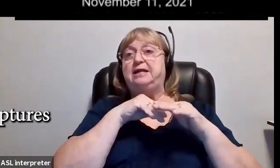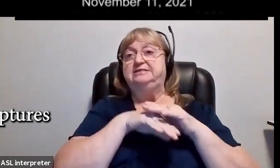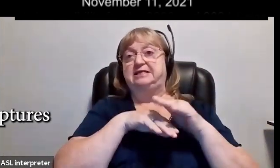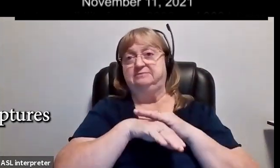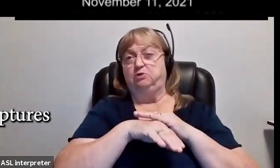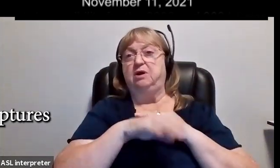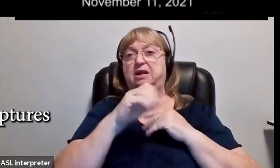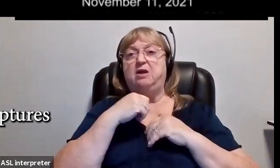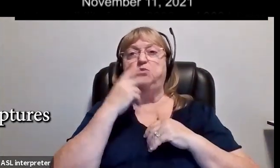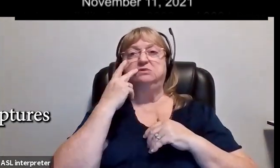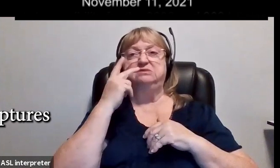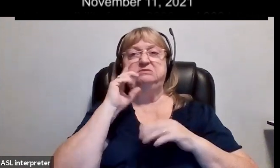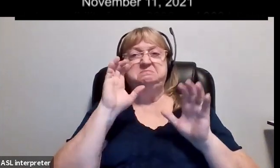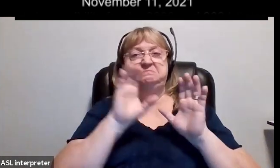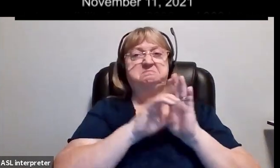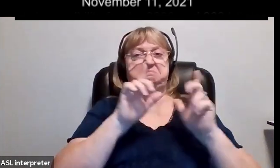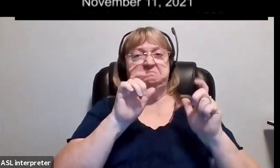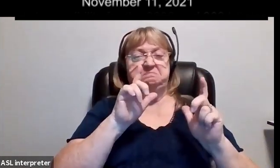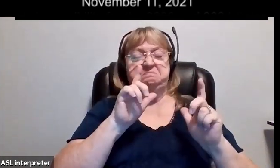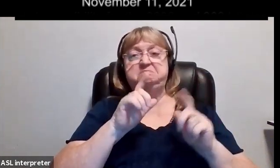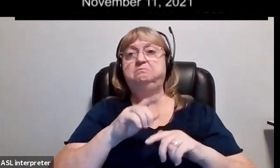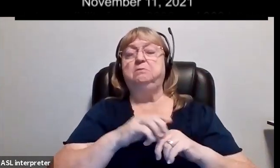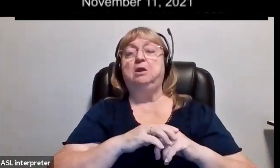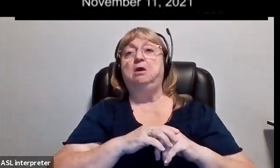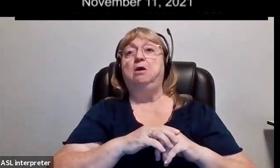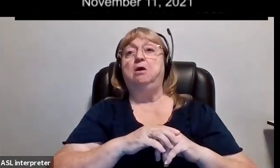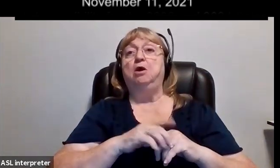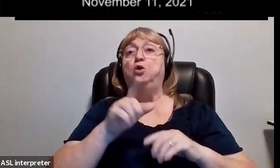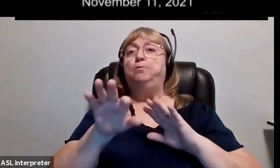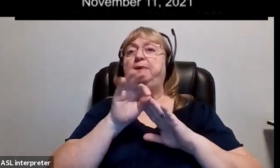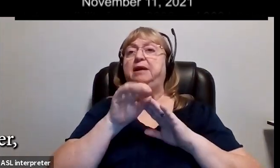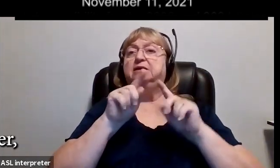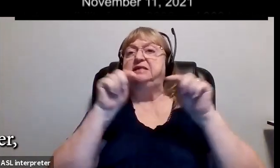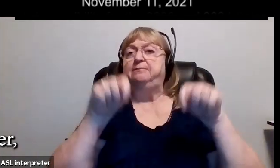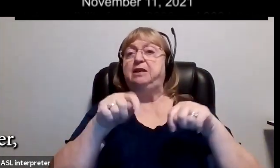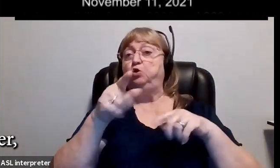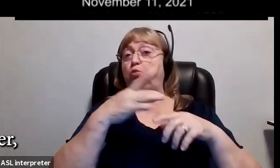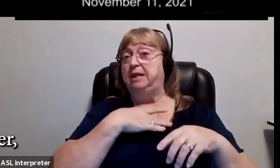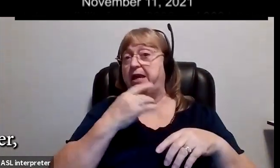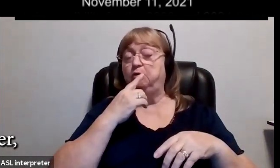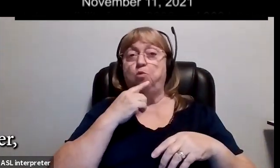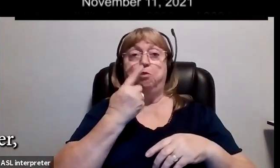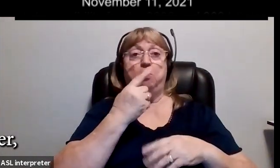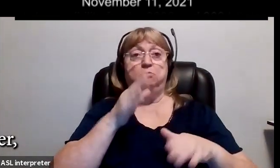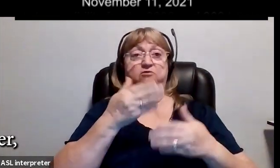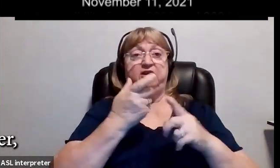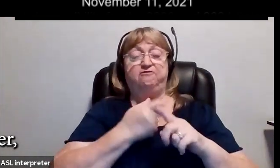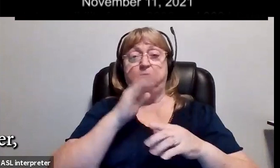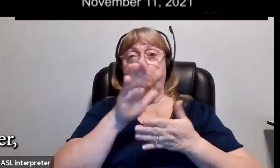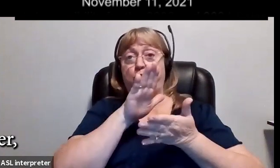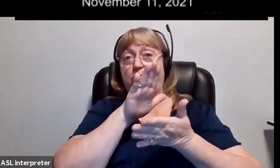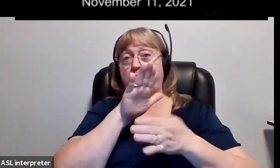screen captures showing this in just a moment. You're going to choose a template that you like, or it's provided by the institution. In the